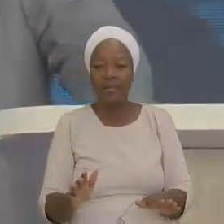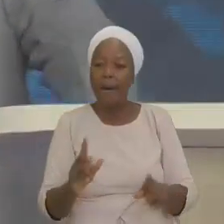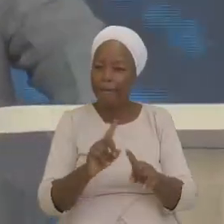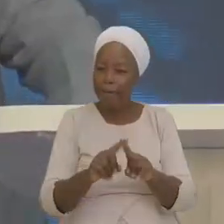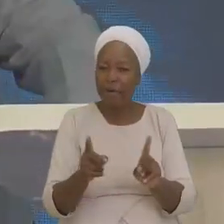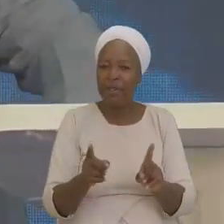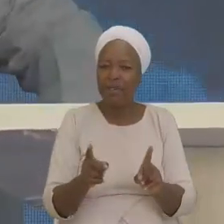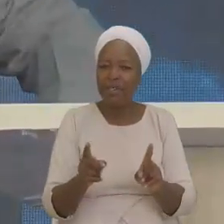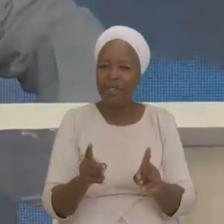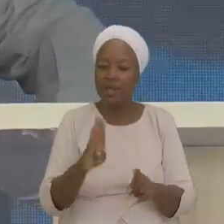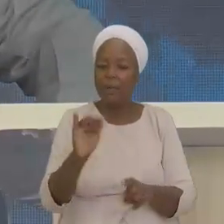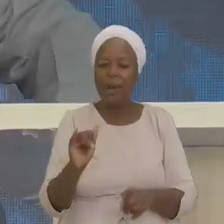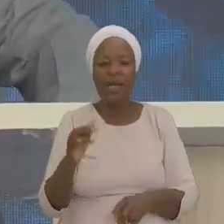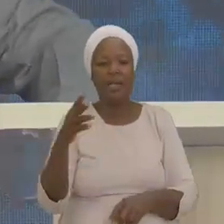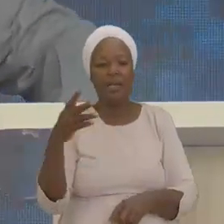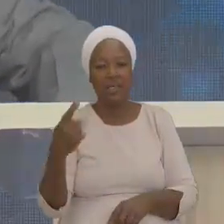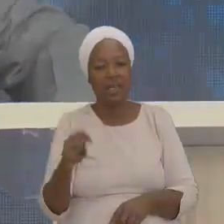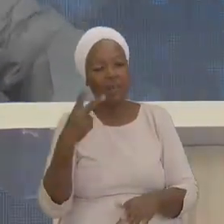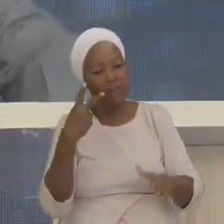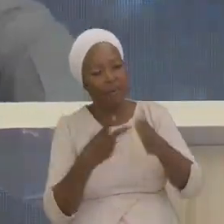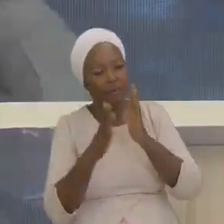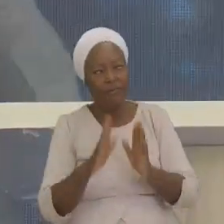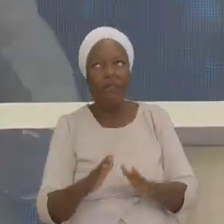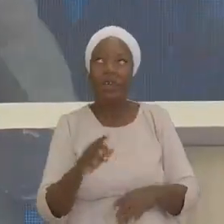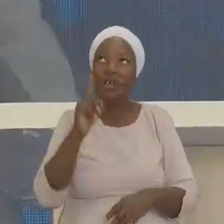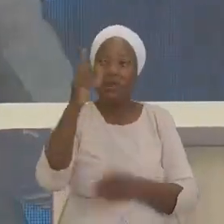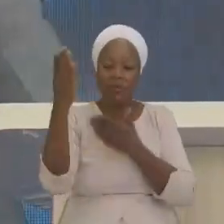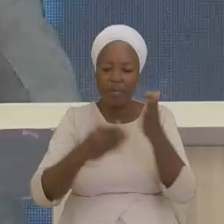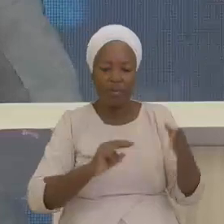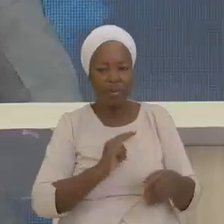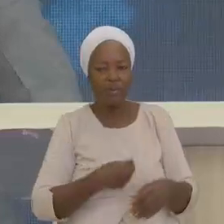But by the prophet, he brought us out.